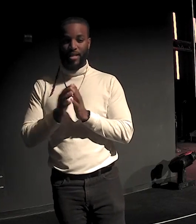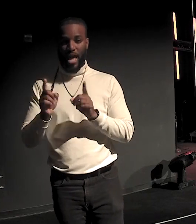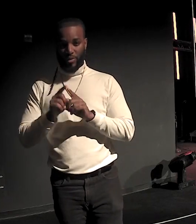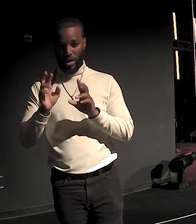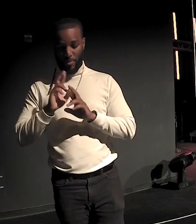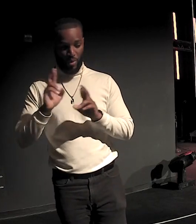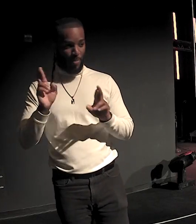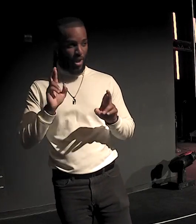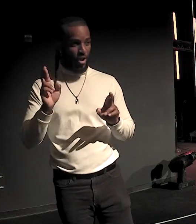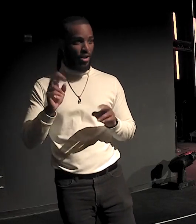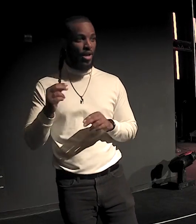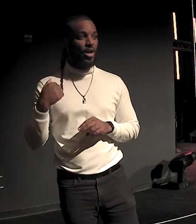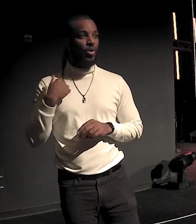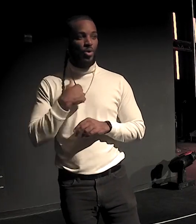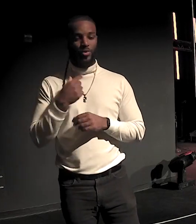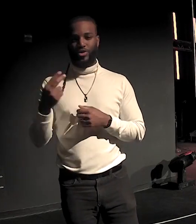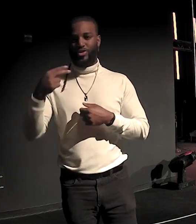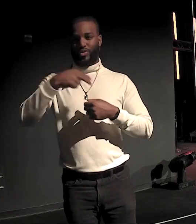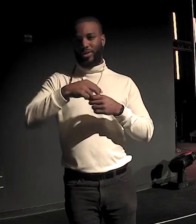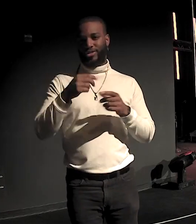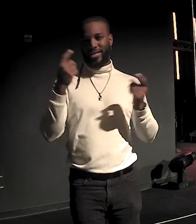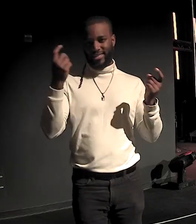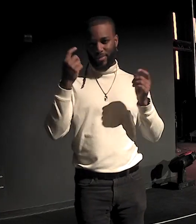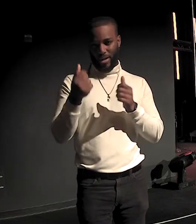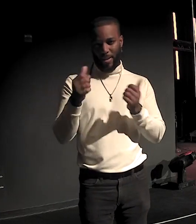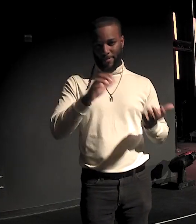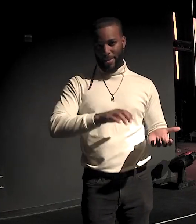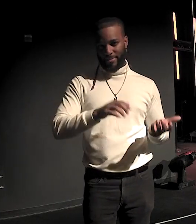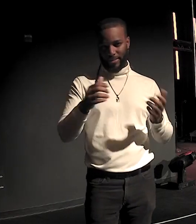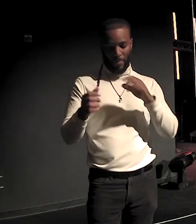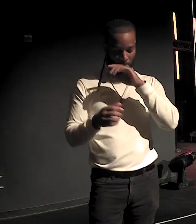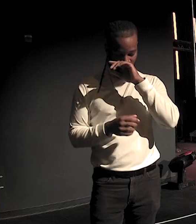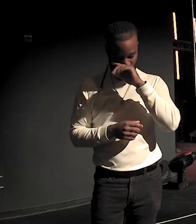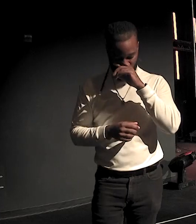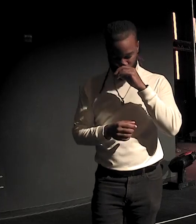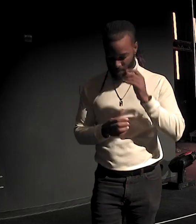prepare, and we're going to join in and start celebrating baptisms. Jesus,